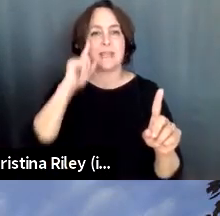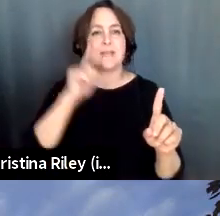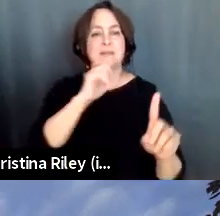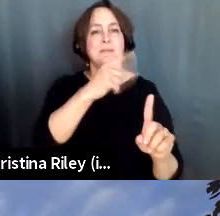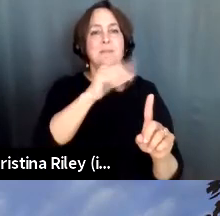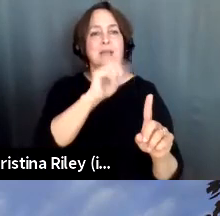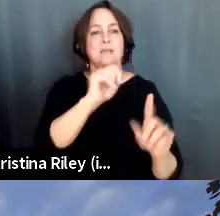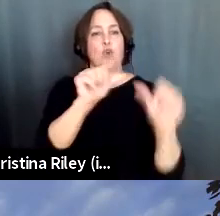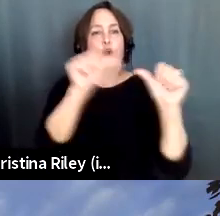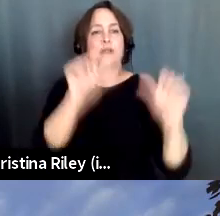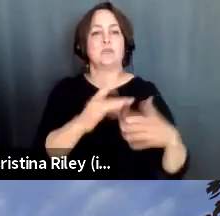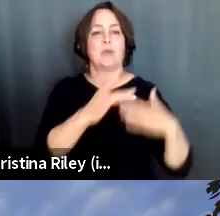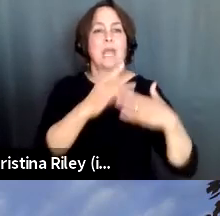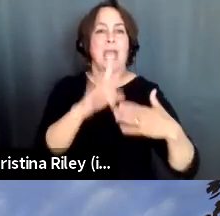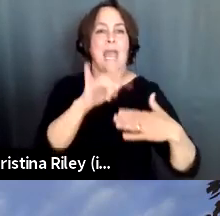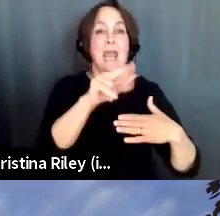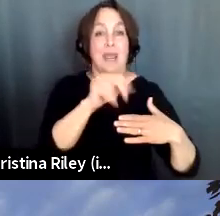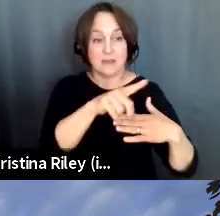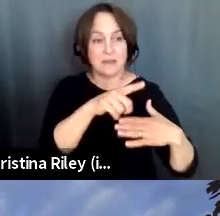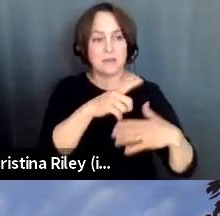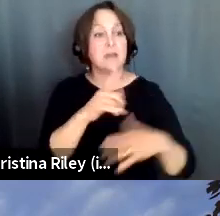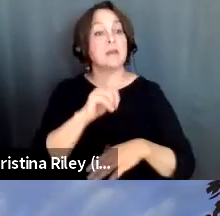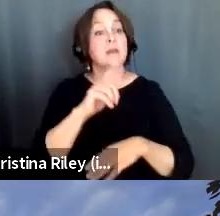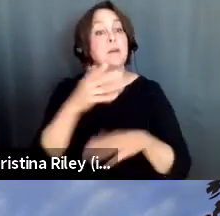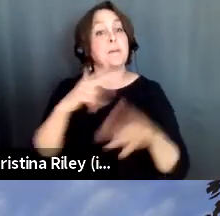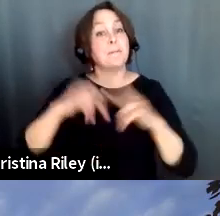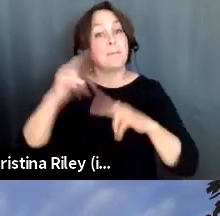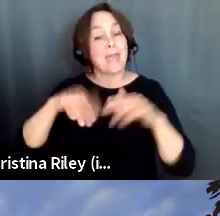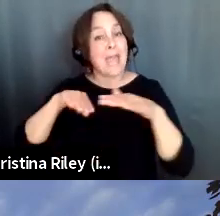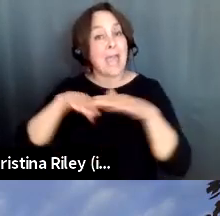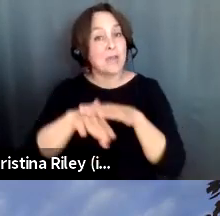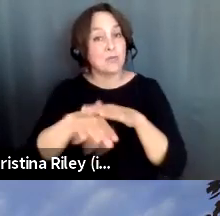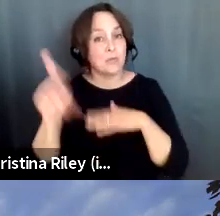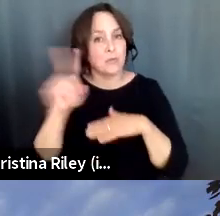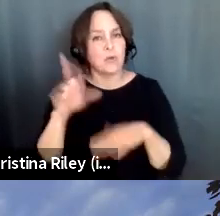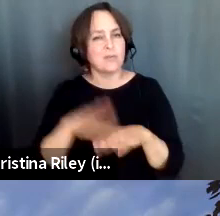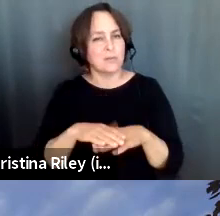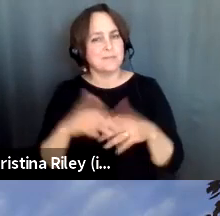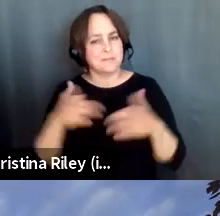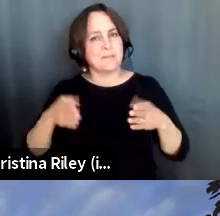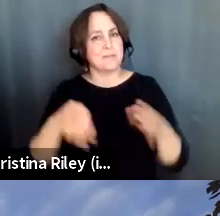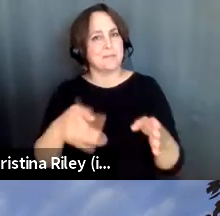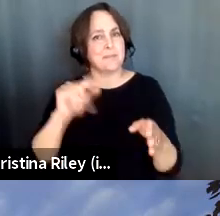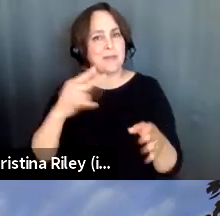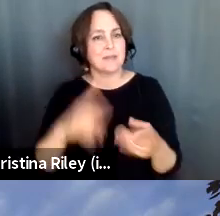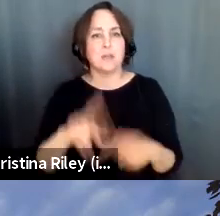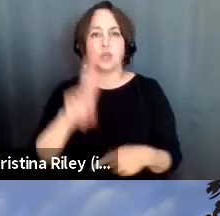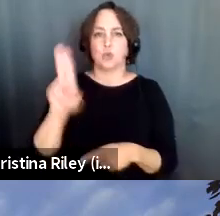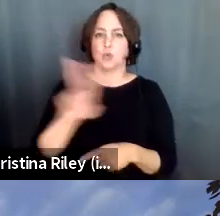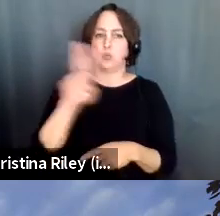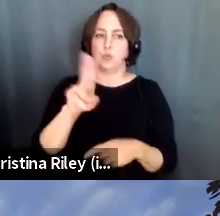guidelines, where establishing building entrances along major paths, establishing view corridors,